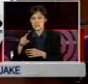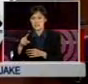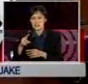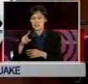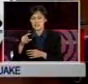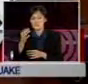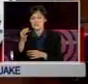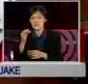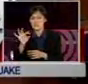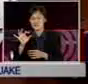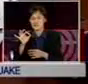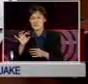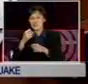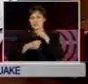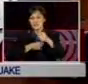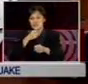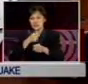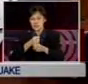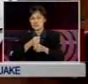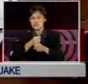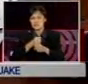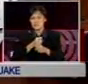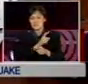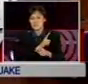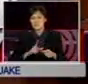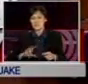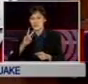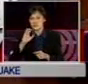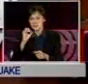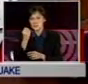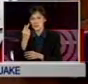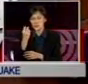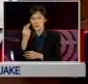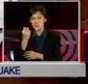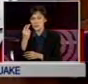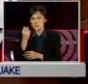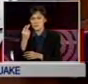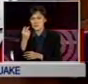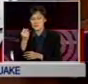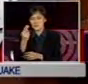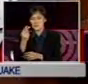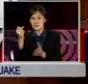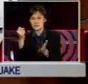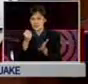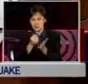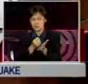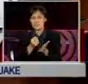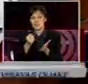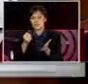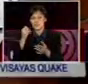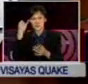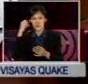ninth day of the year of our Lord 2012, Your Honor. Then signed the Honorable Juan Ponce